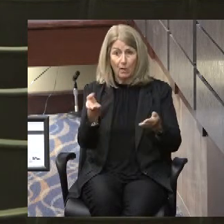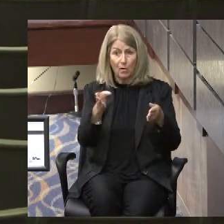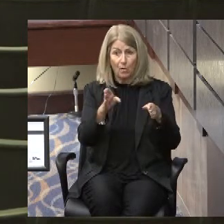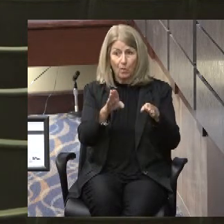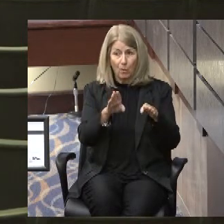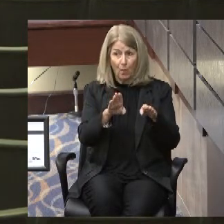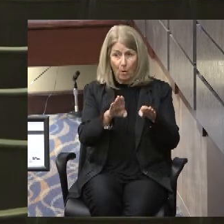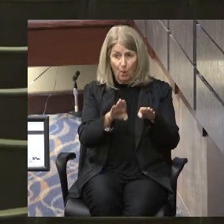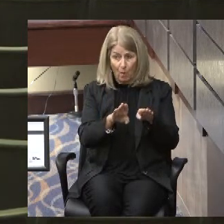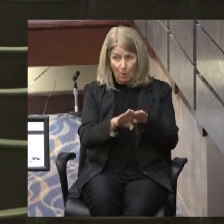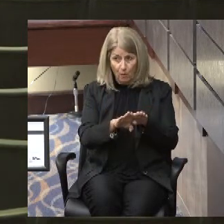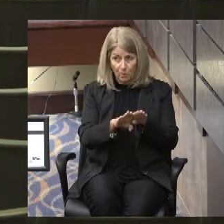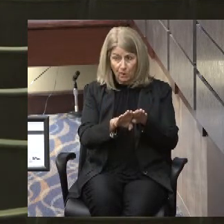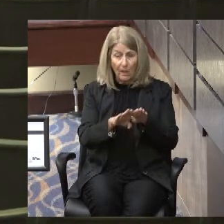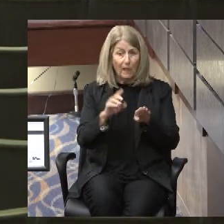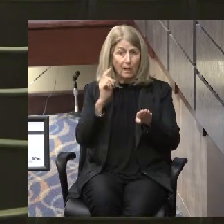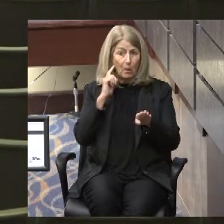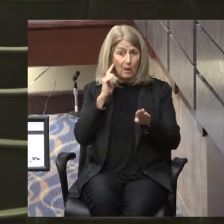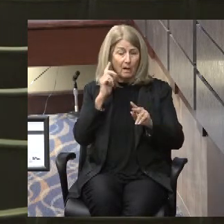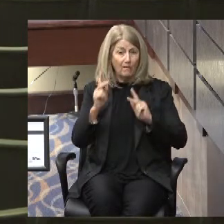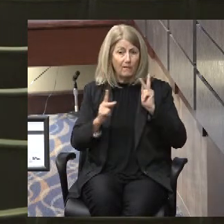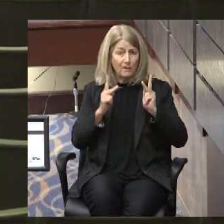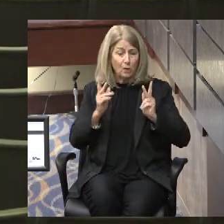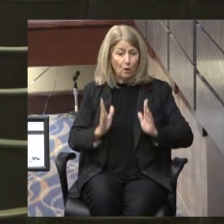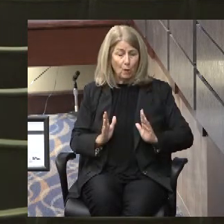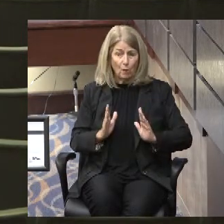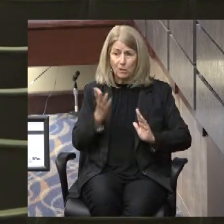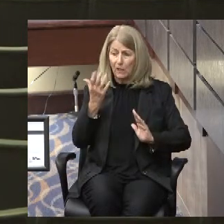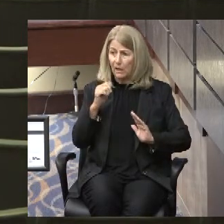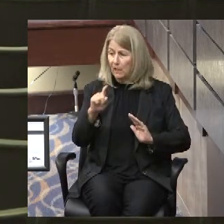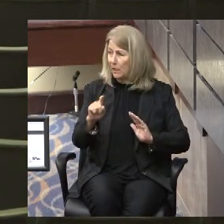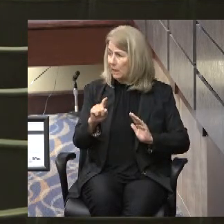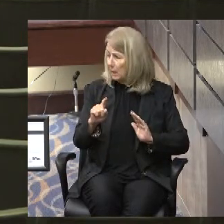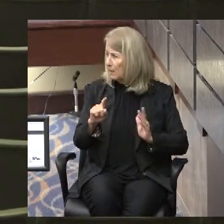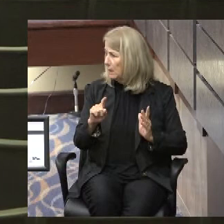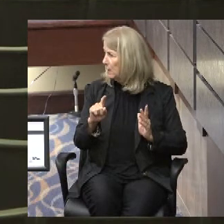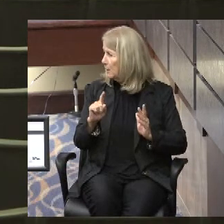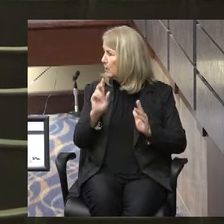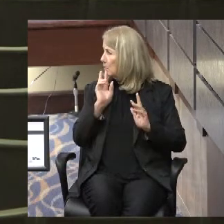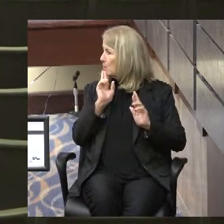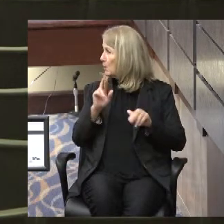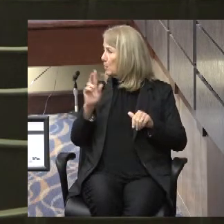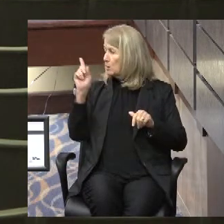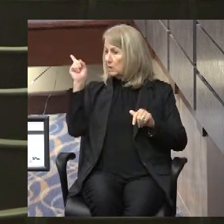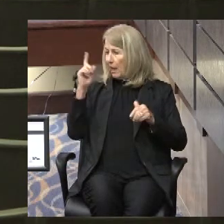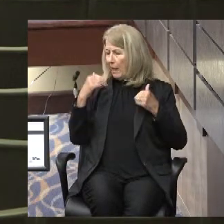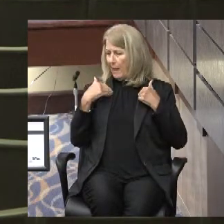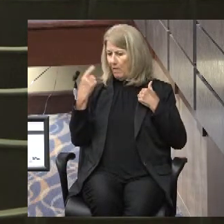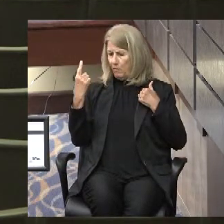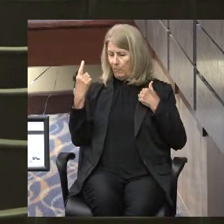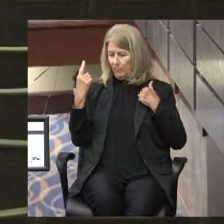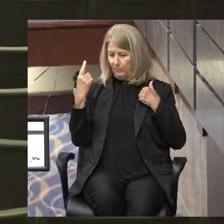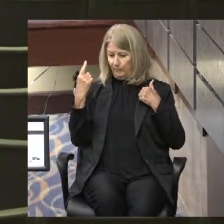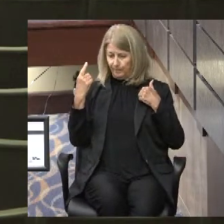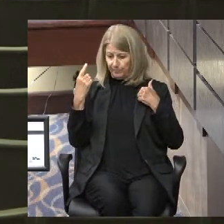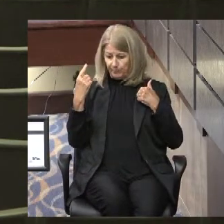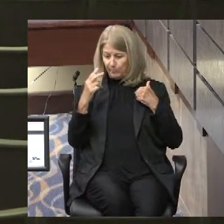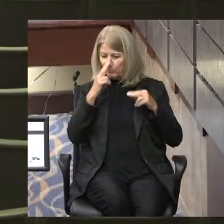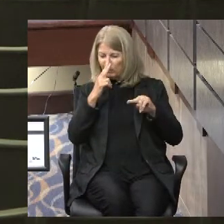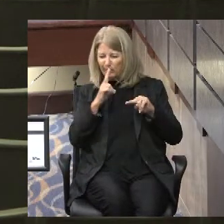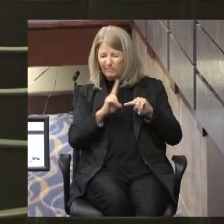the hearing of visitors. Are there any council member reports on committees, boards, or commission liaison visits? I have a